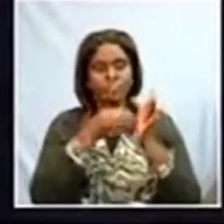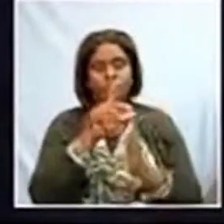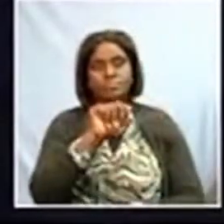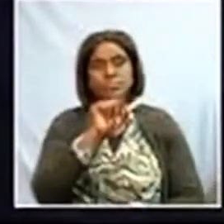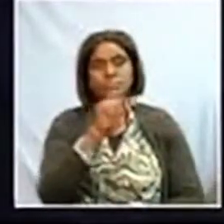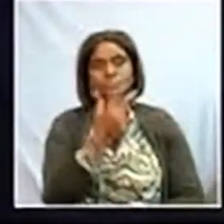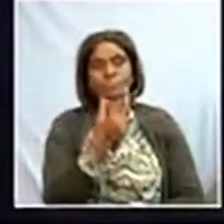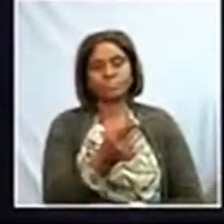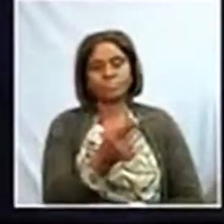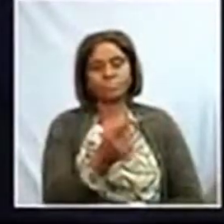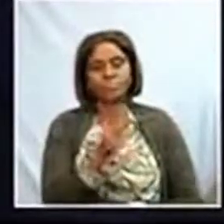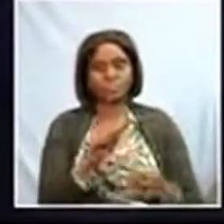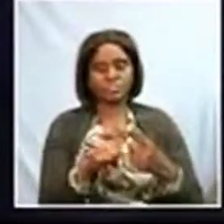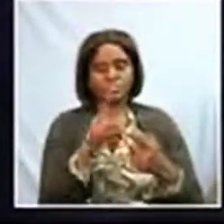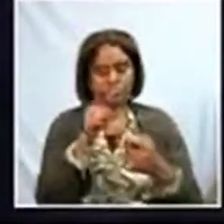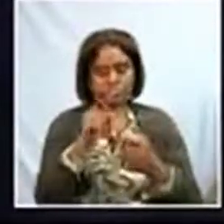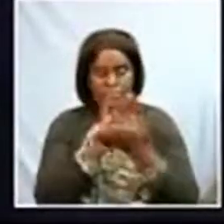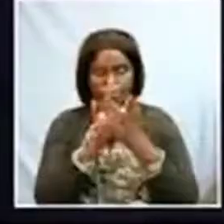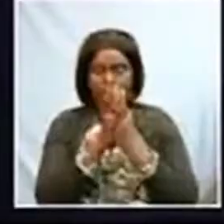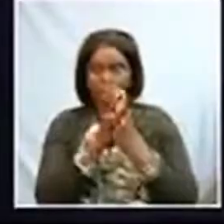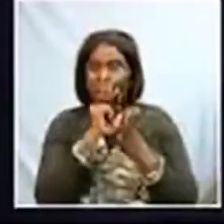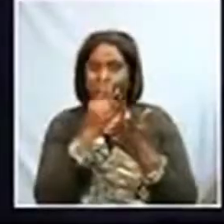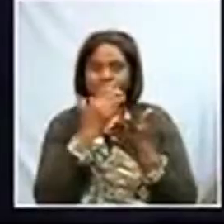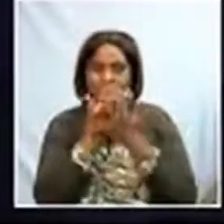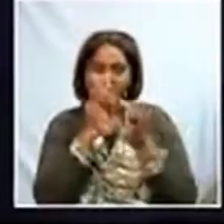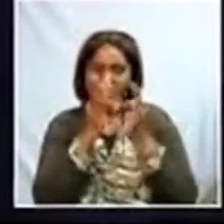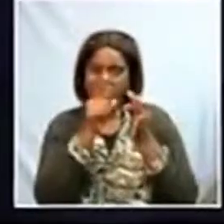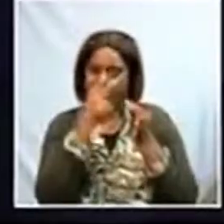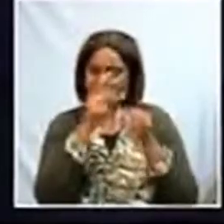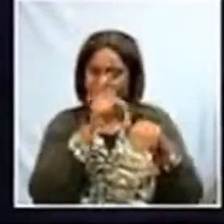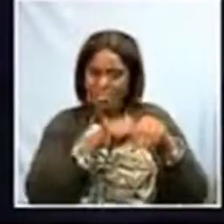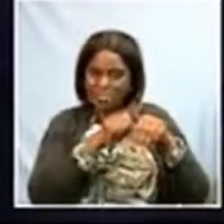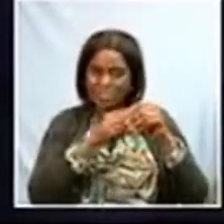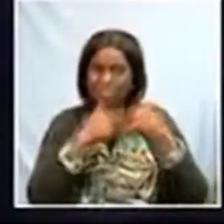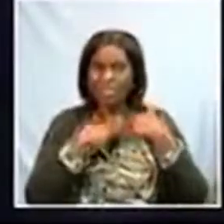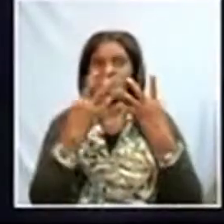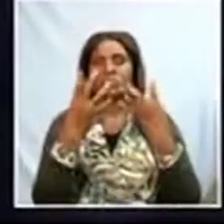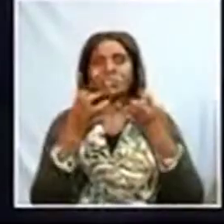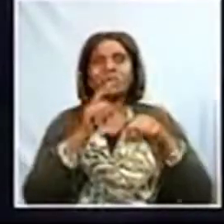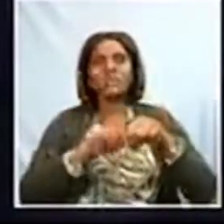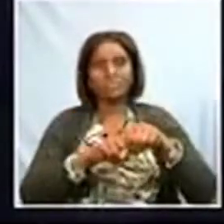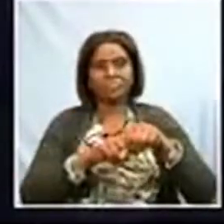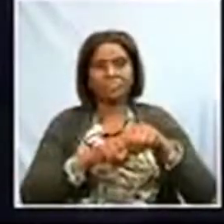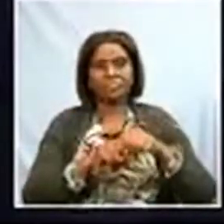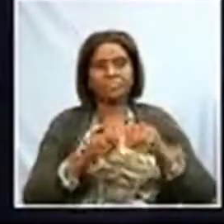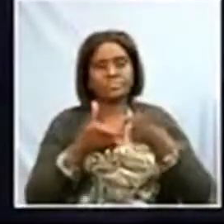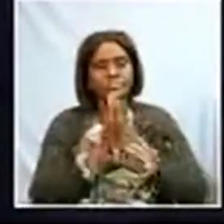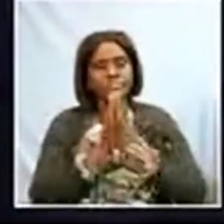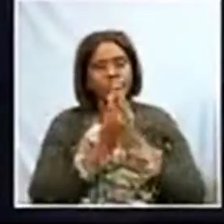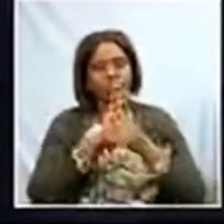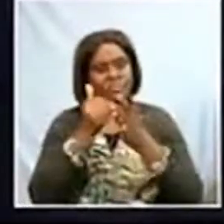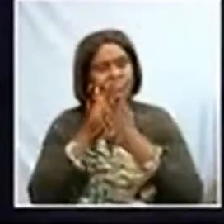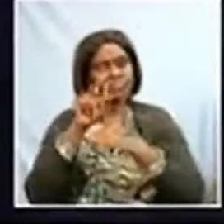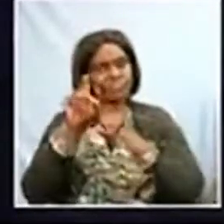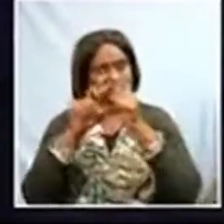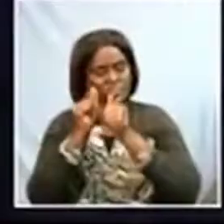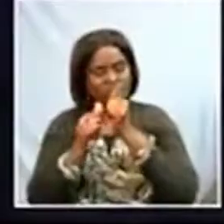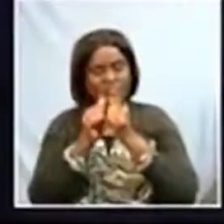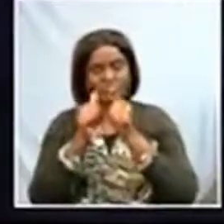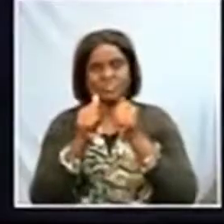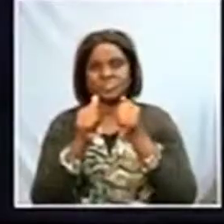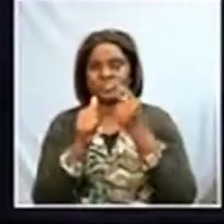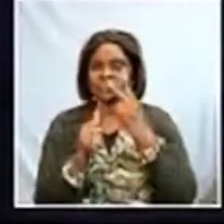2023, but that becomes invalid because if you look at the time frame, there's a dry spell. So we're asking all these questions because